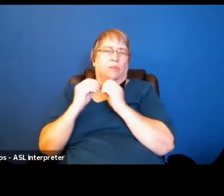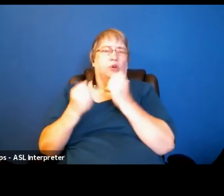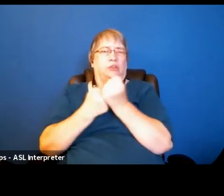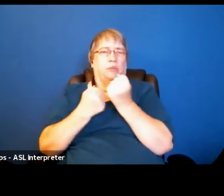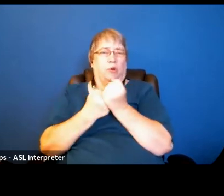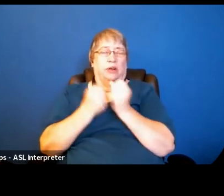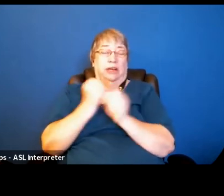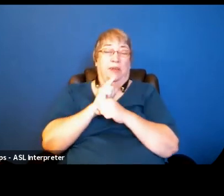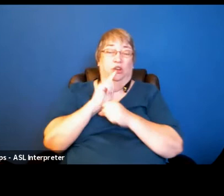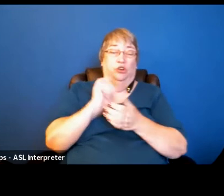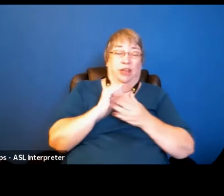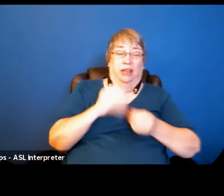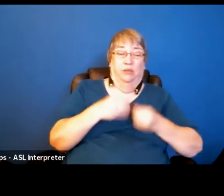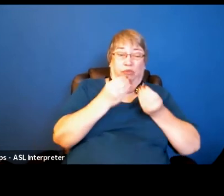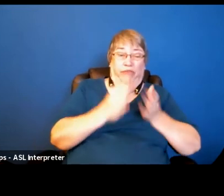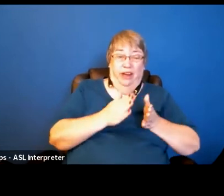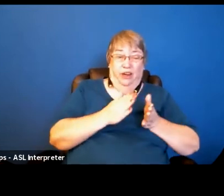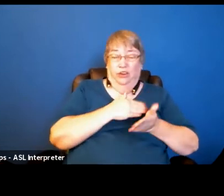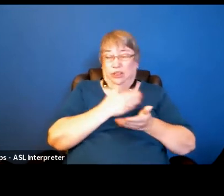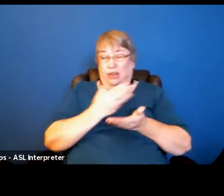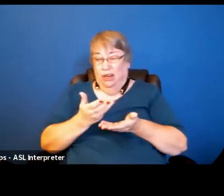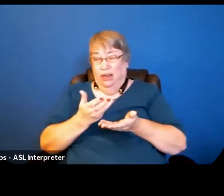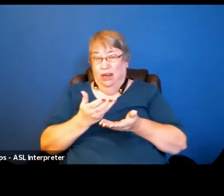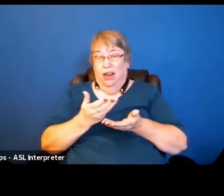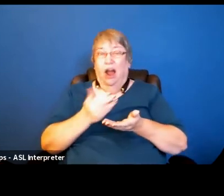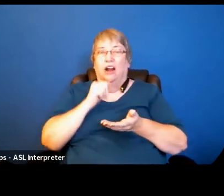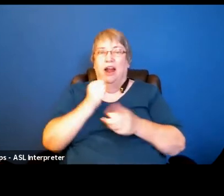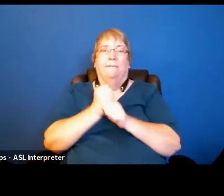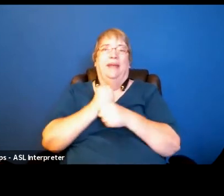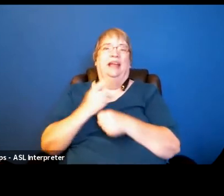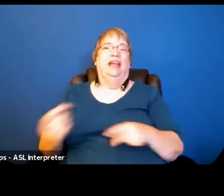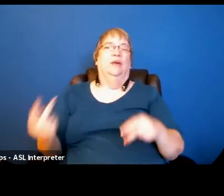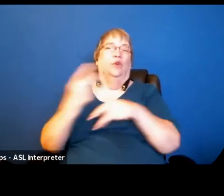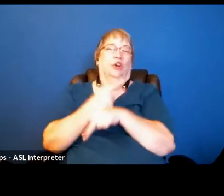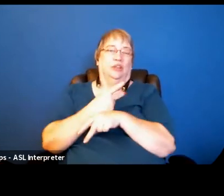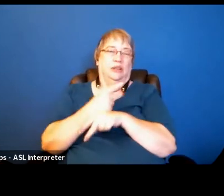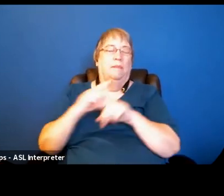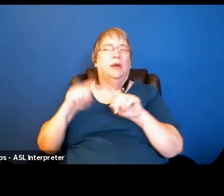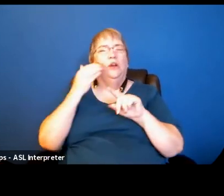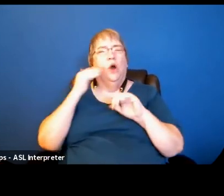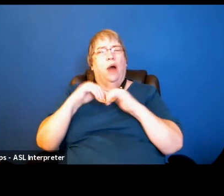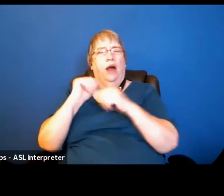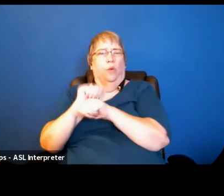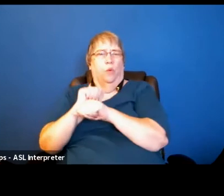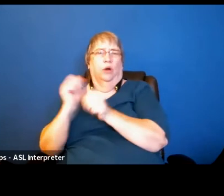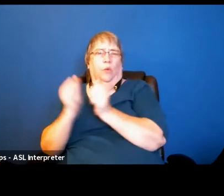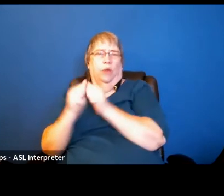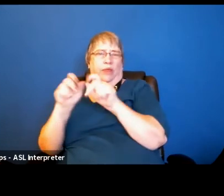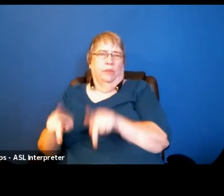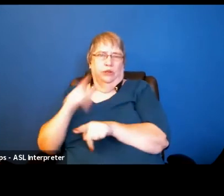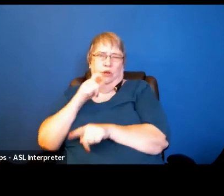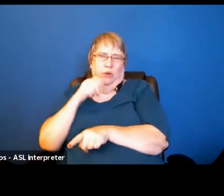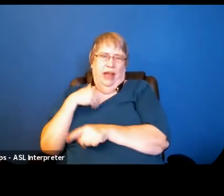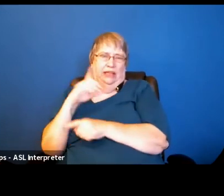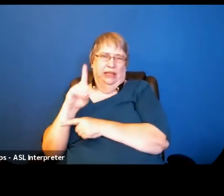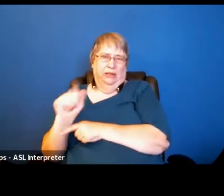providers that are intervening in a crisis are not actually escalating the crisis, that know how to intervene with an individual with disability. And